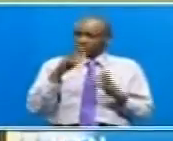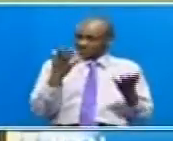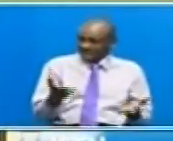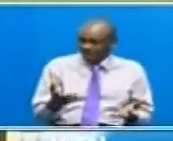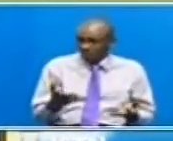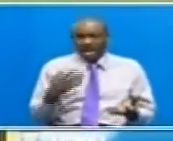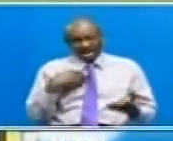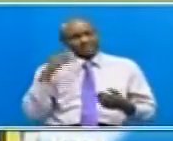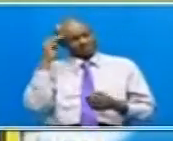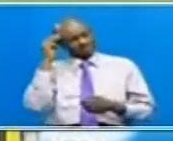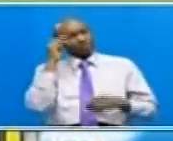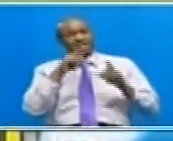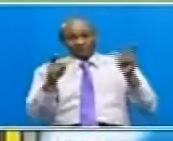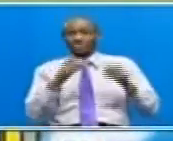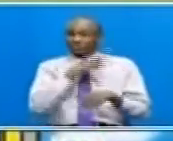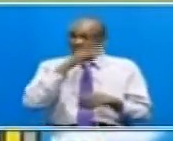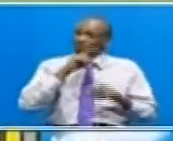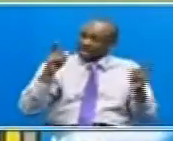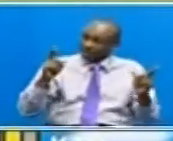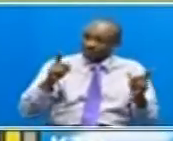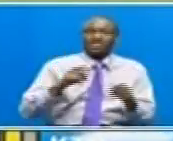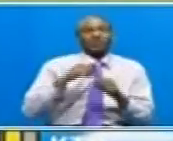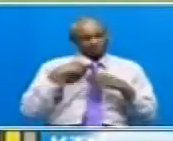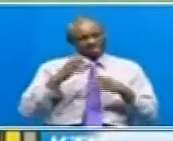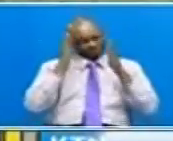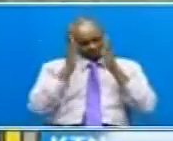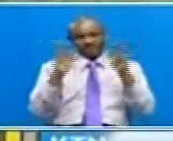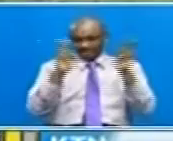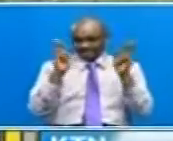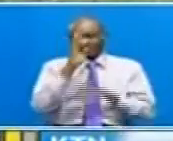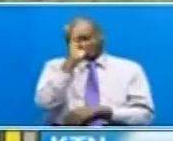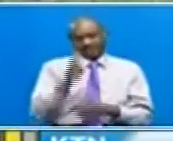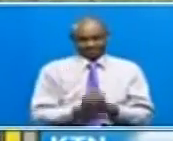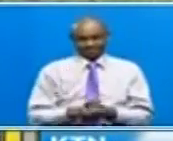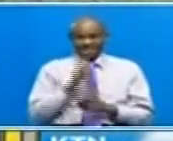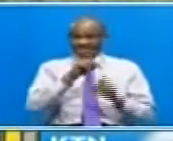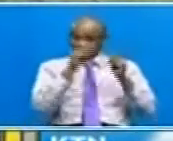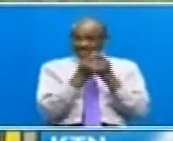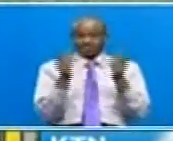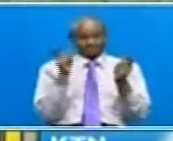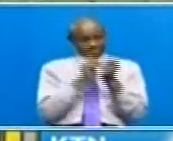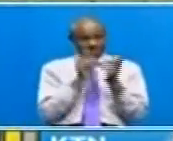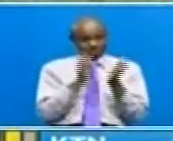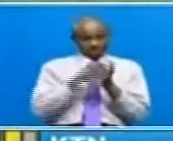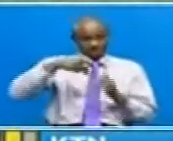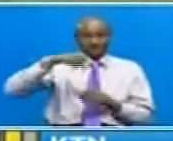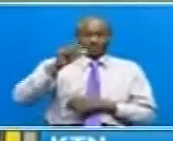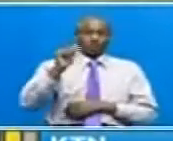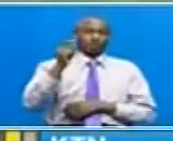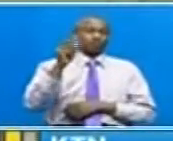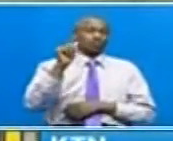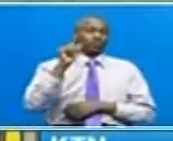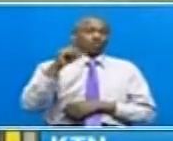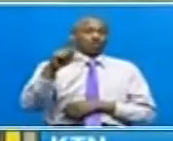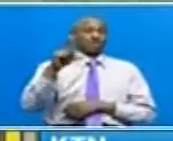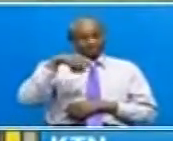mental language, the spiritual language. The team is ready for Sunday. The team played against Portugal and away to Zimbabwe without